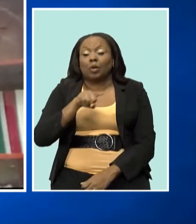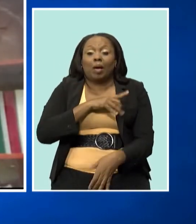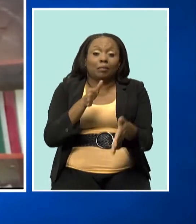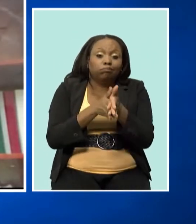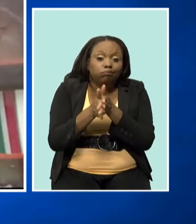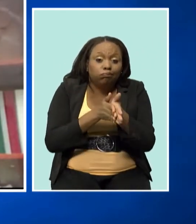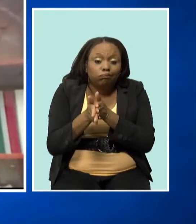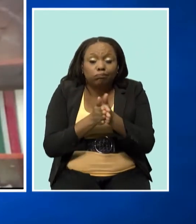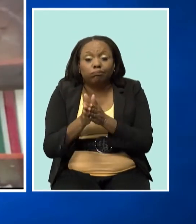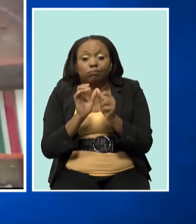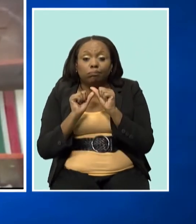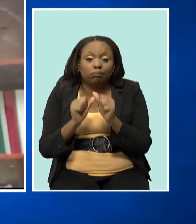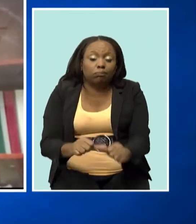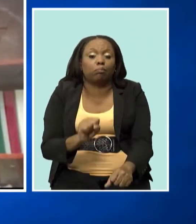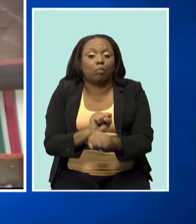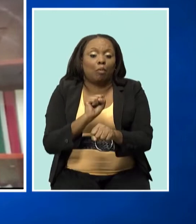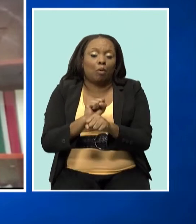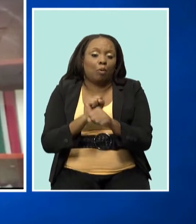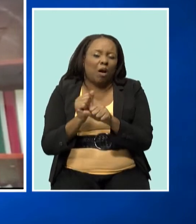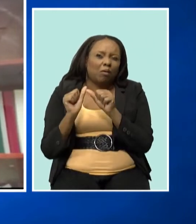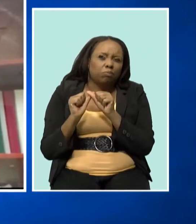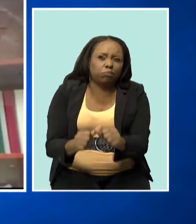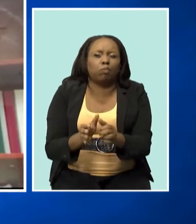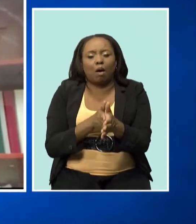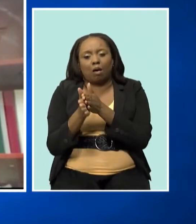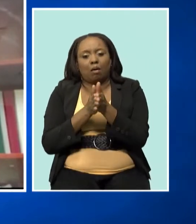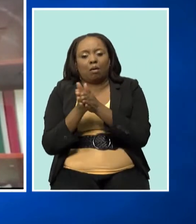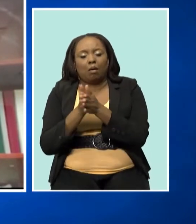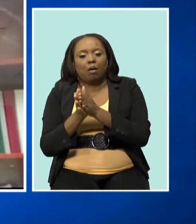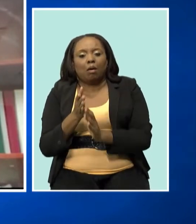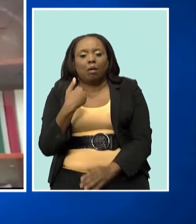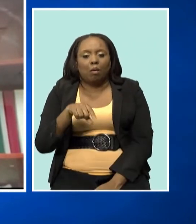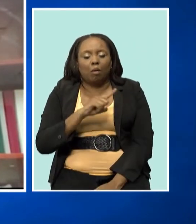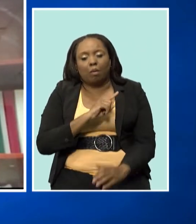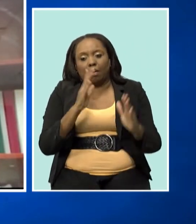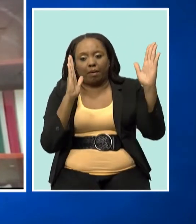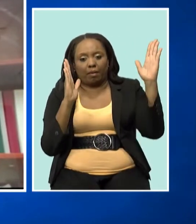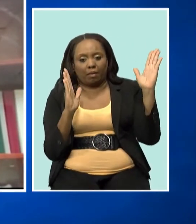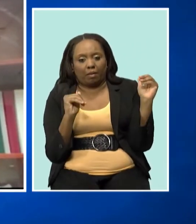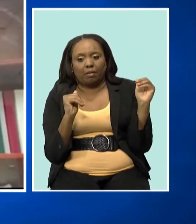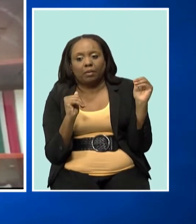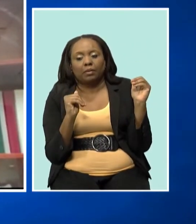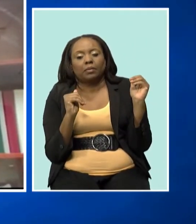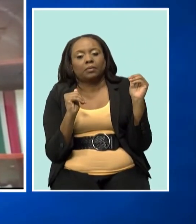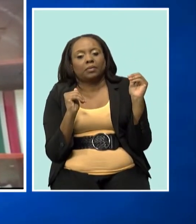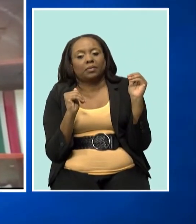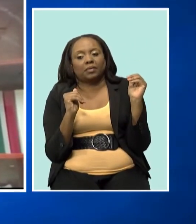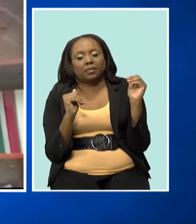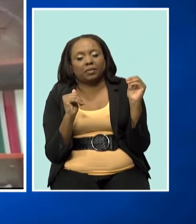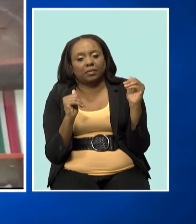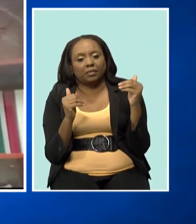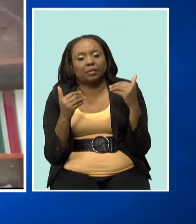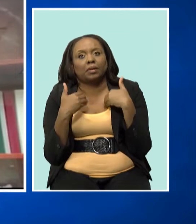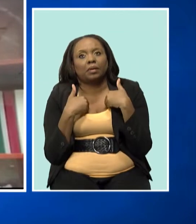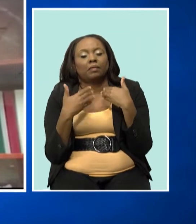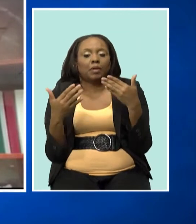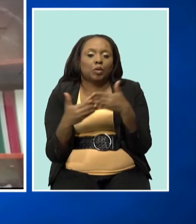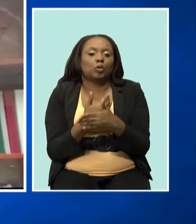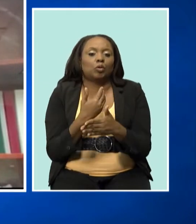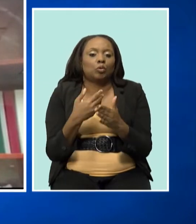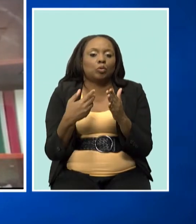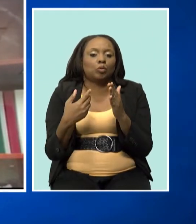system in this country where all partners work together for the good of the nation.